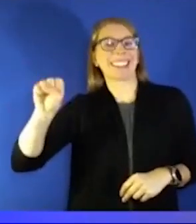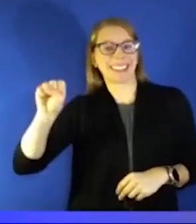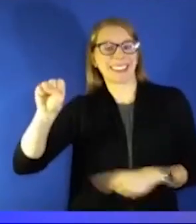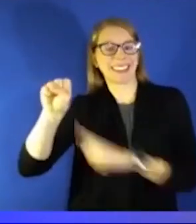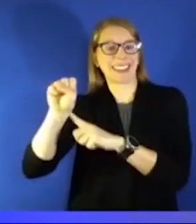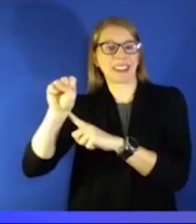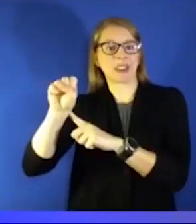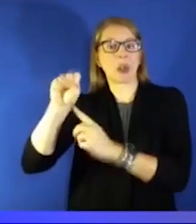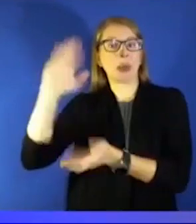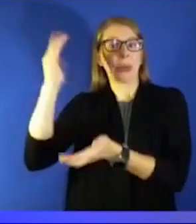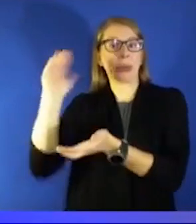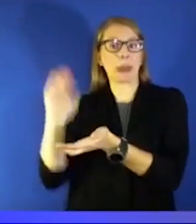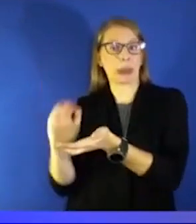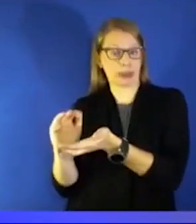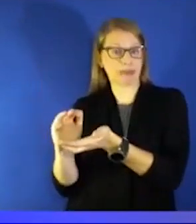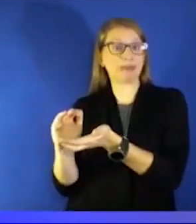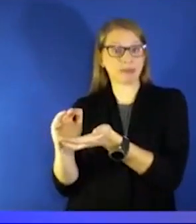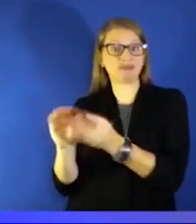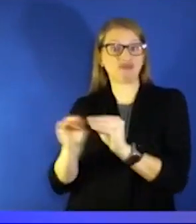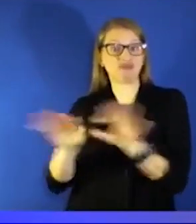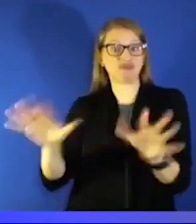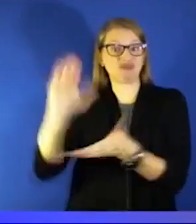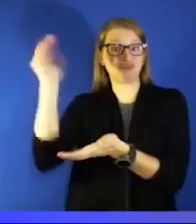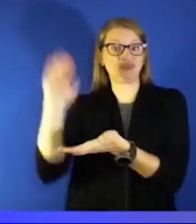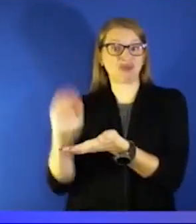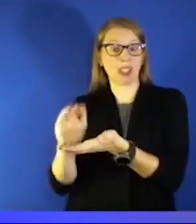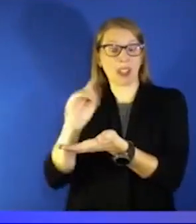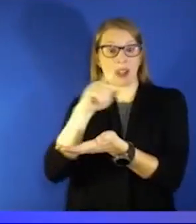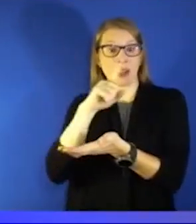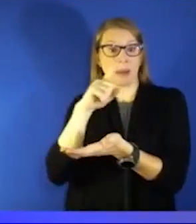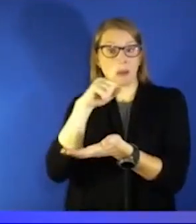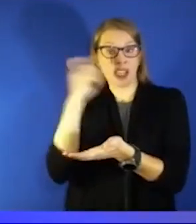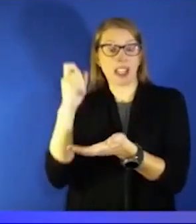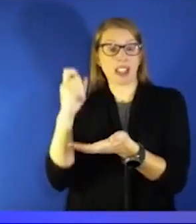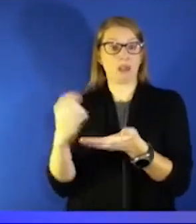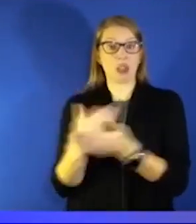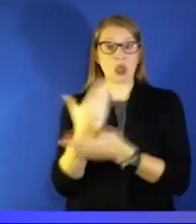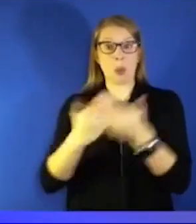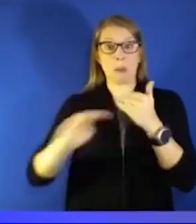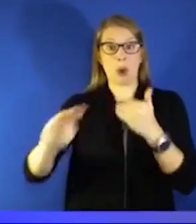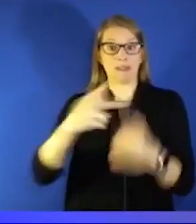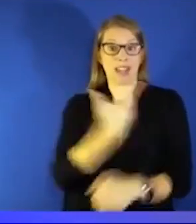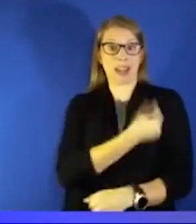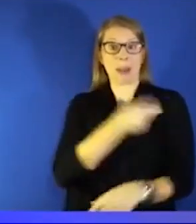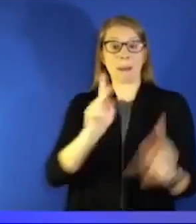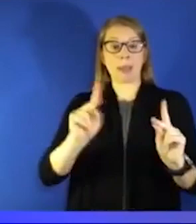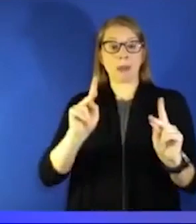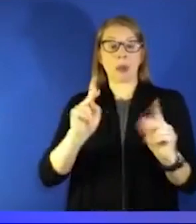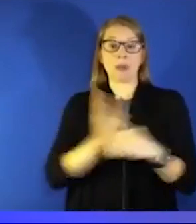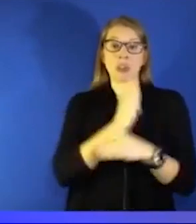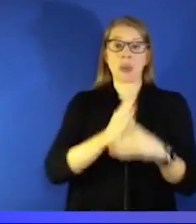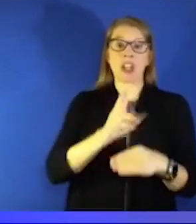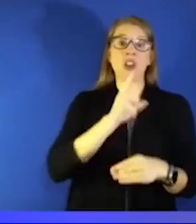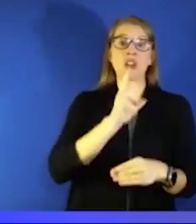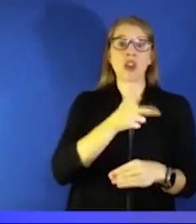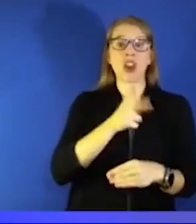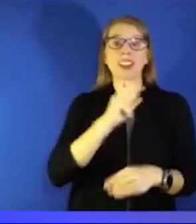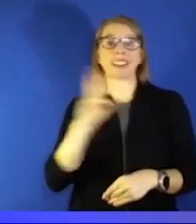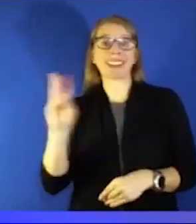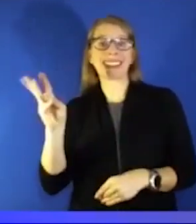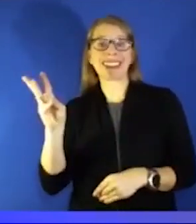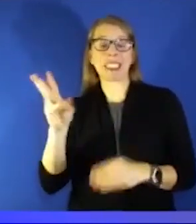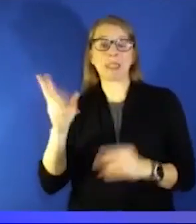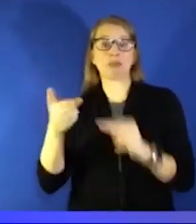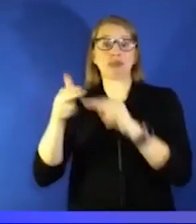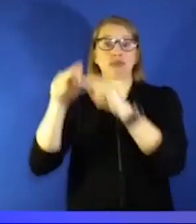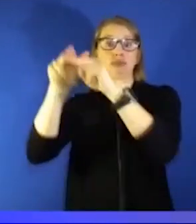down tremendously in the United States because of newborn vaccination, but for people between 30 and 60, it's been going up. So we're going to talk